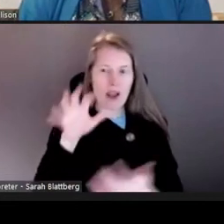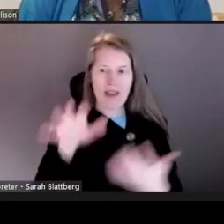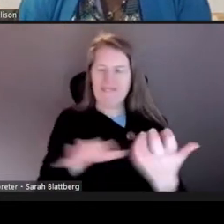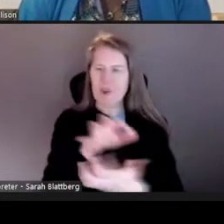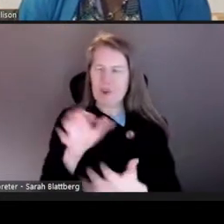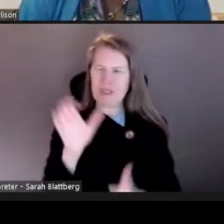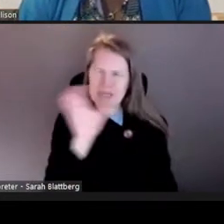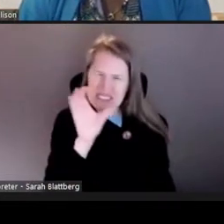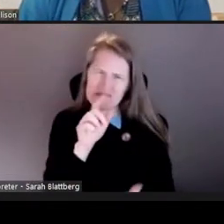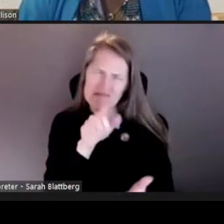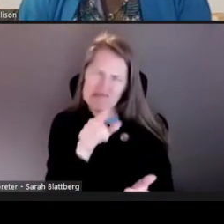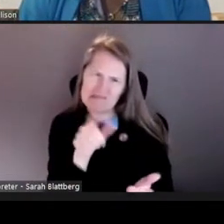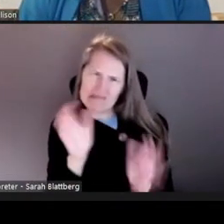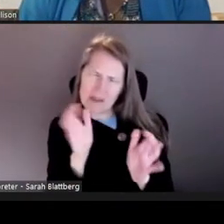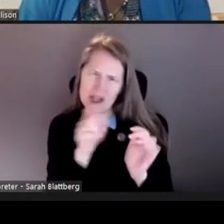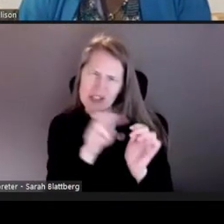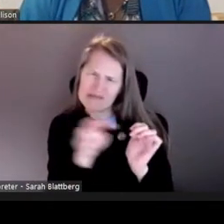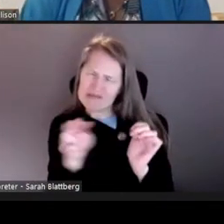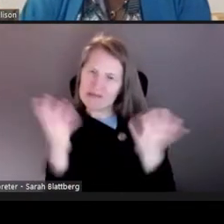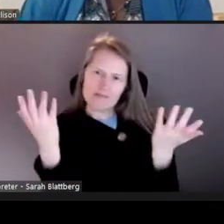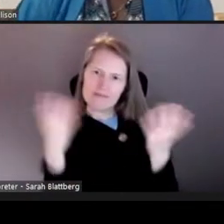for broadband? You know, I think